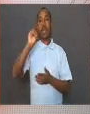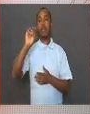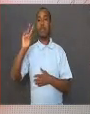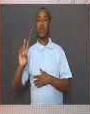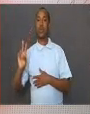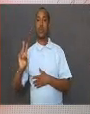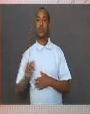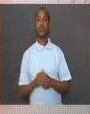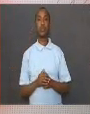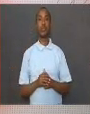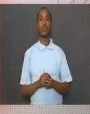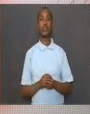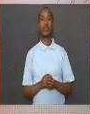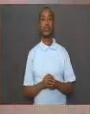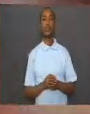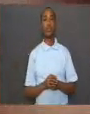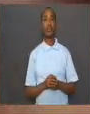of M2,